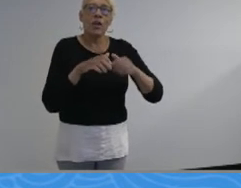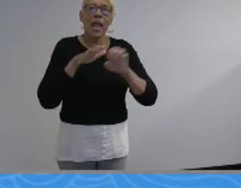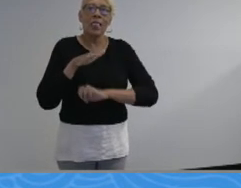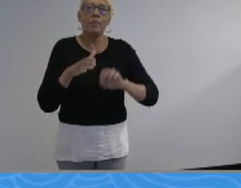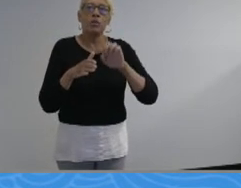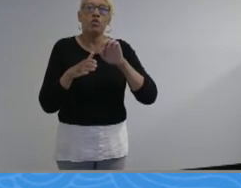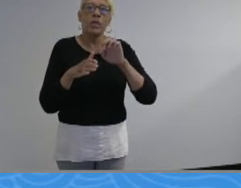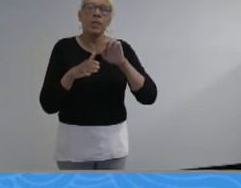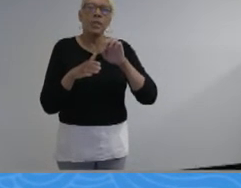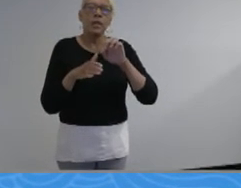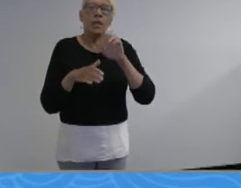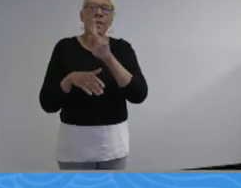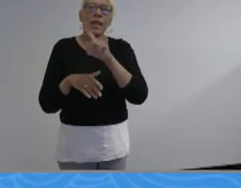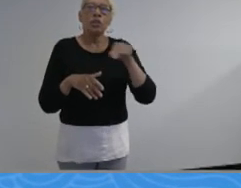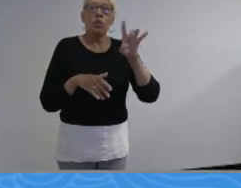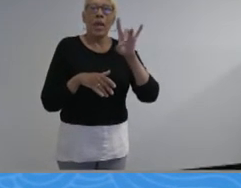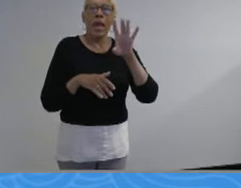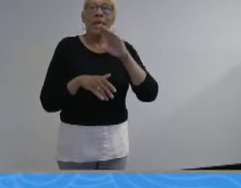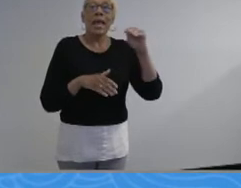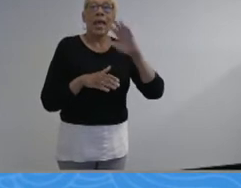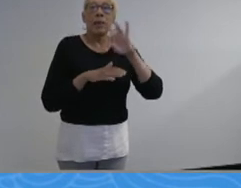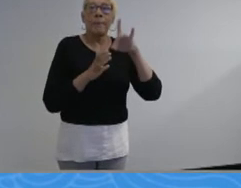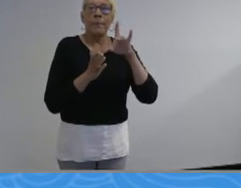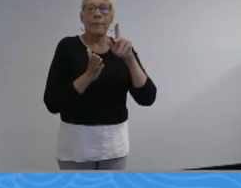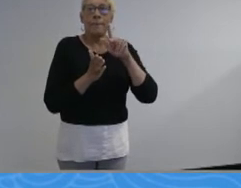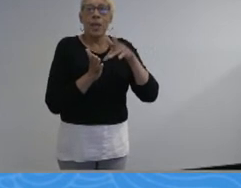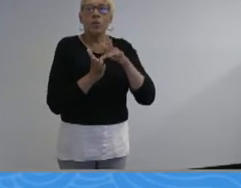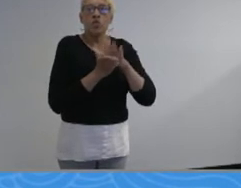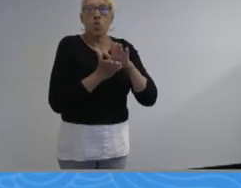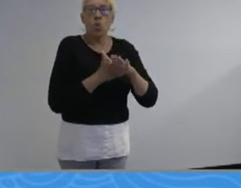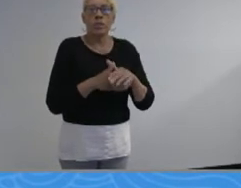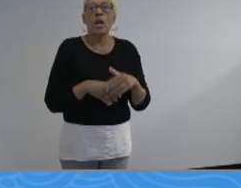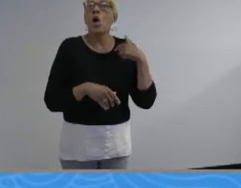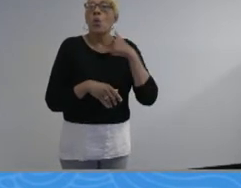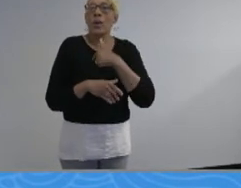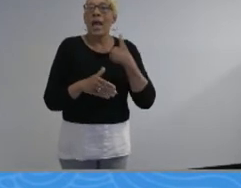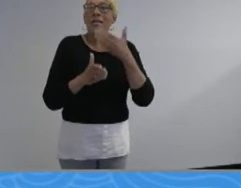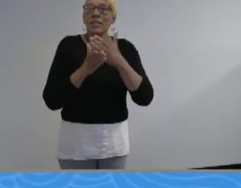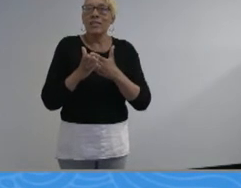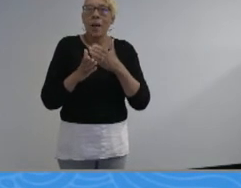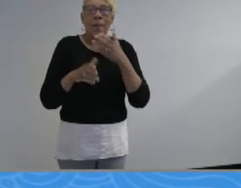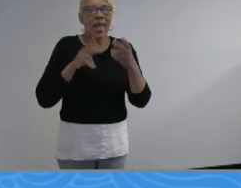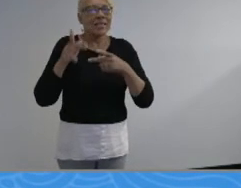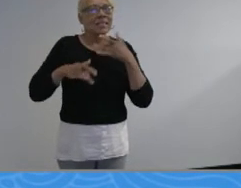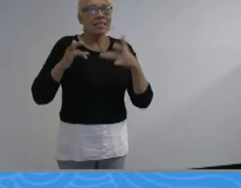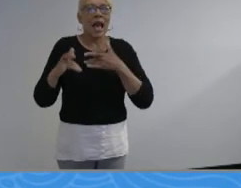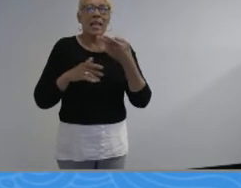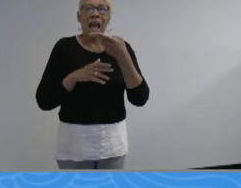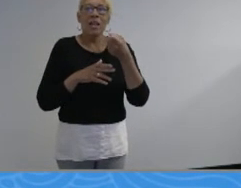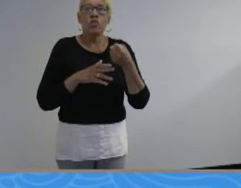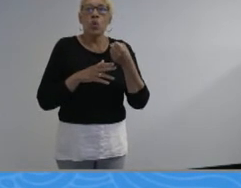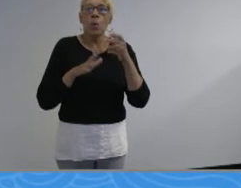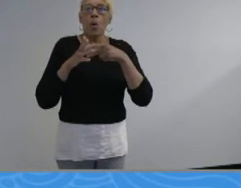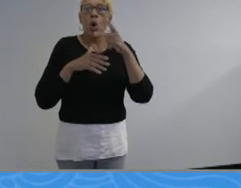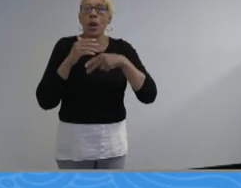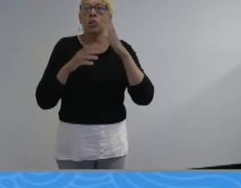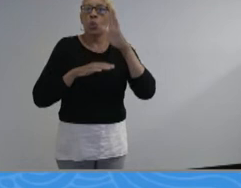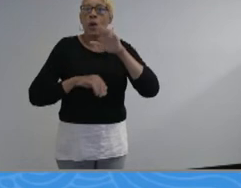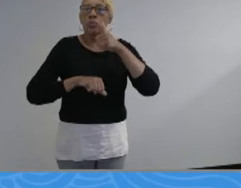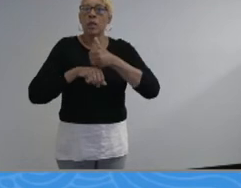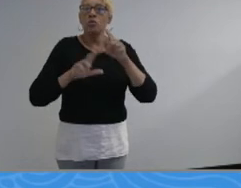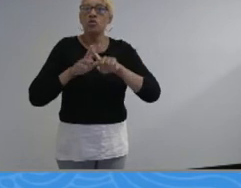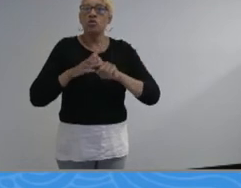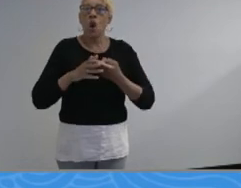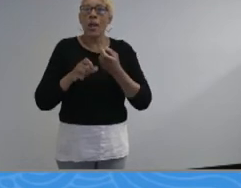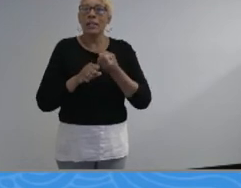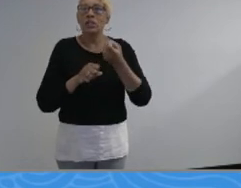elementary K-8 and middle schools. We have some exciting high school programs that are being rolled out this year and next year through the